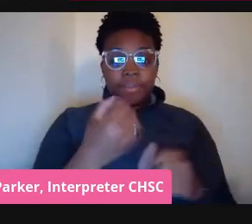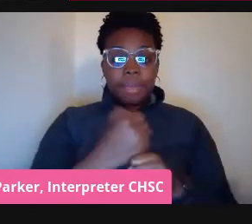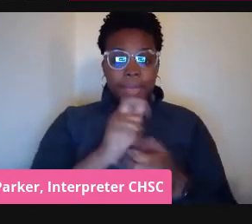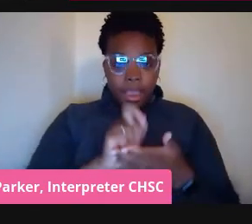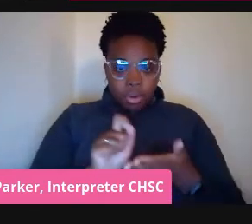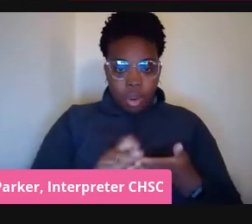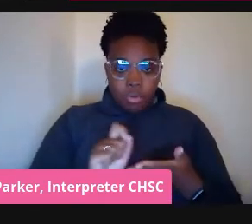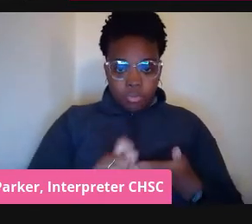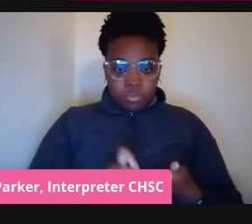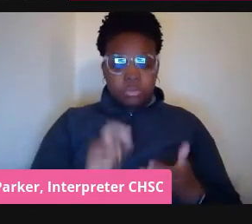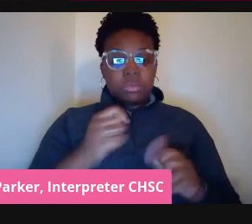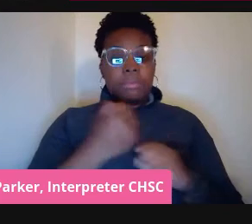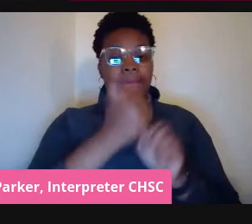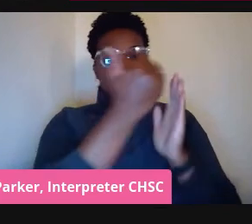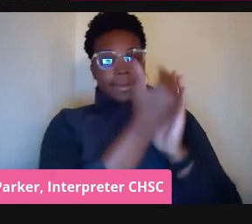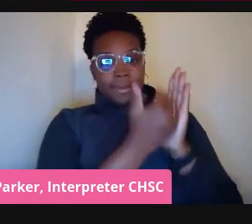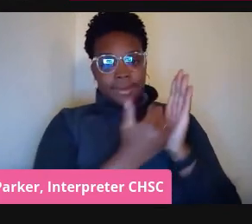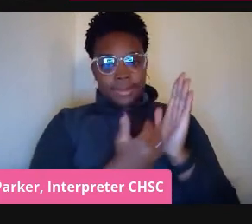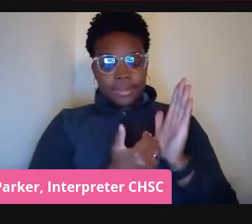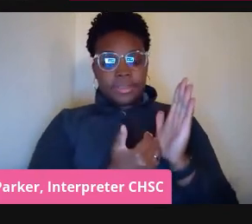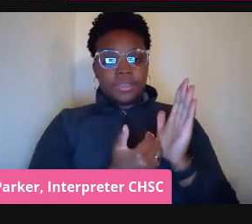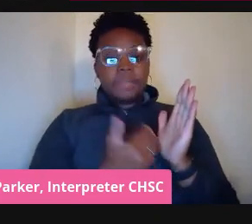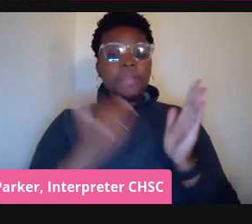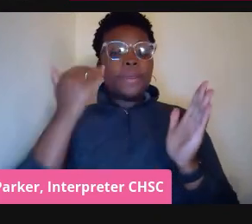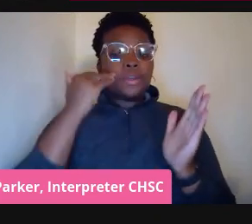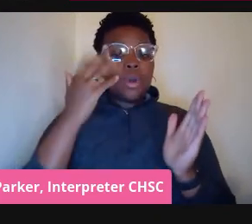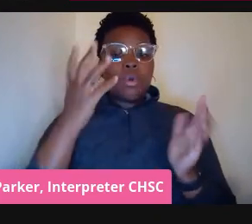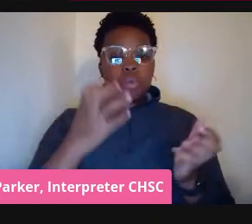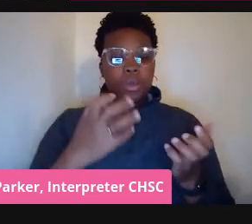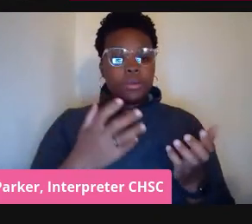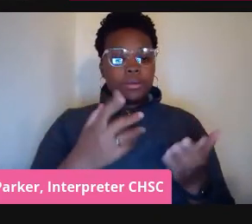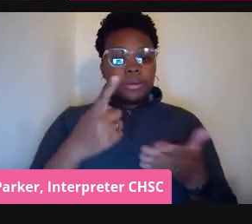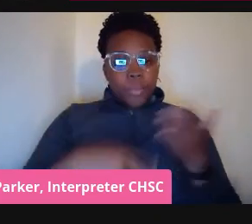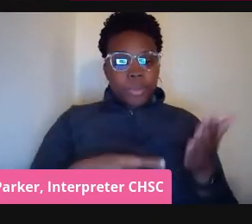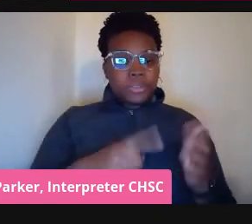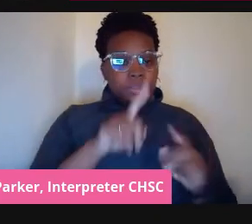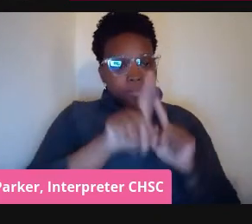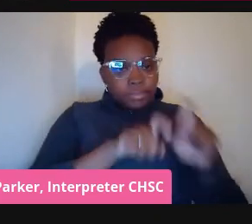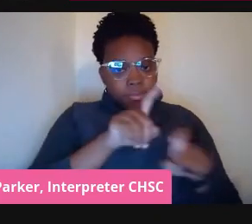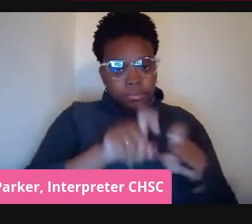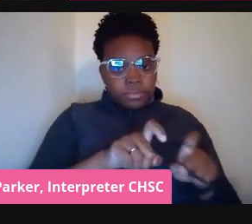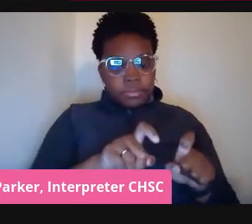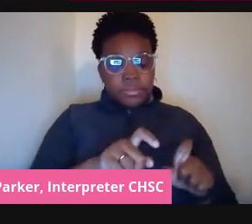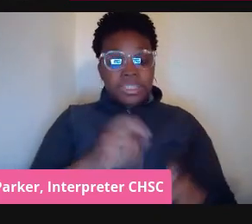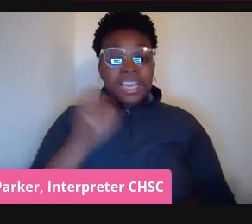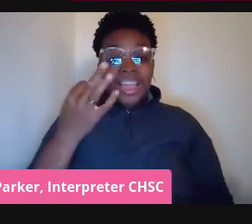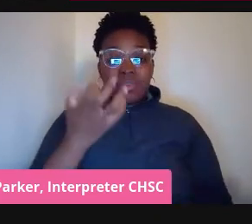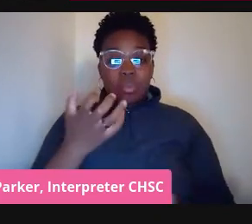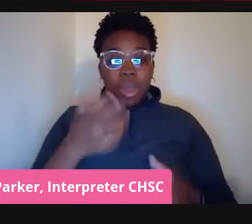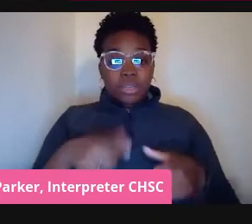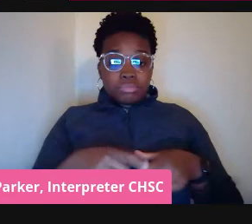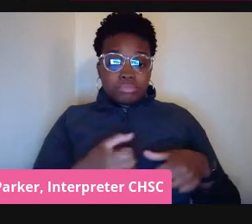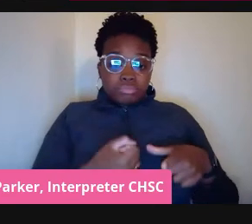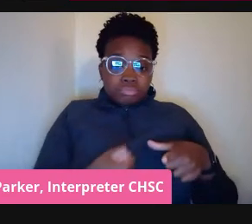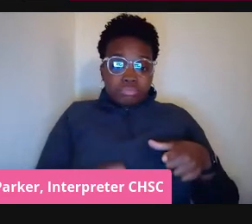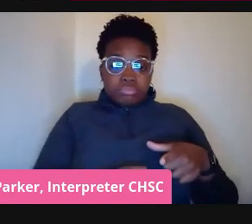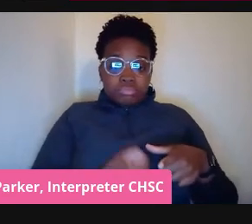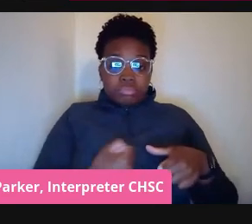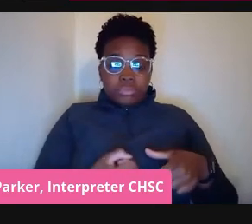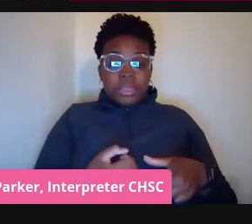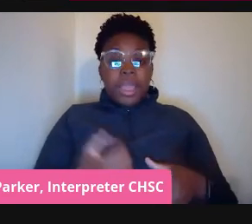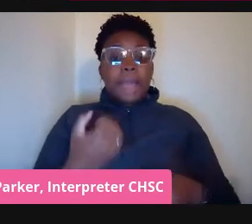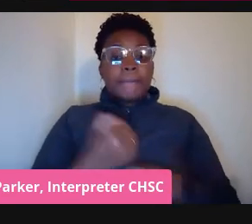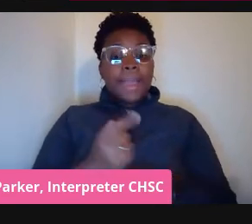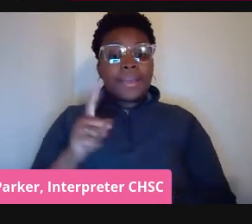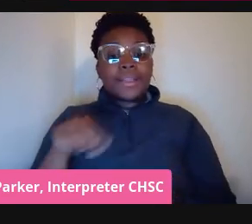list, know what you need to talk to your doctor about, what questions to ask. If someone wants to do an ultrasound on top of your stomach, make them do